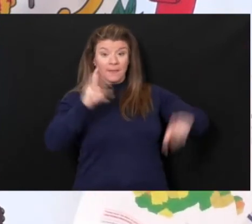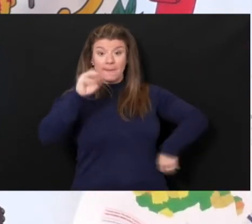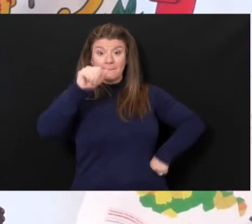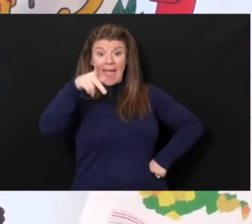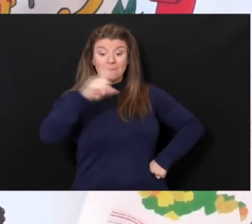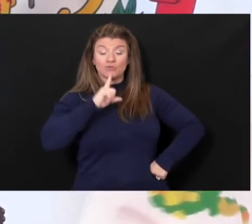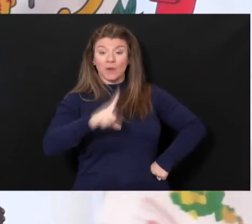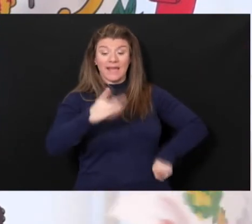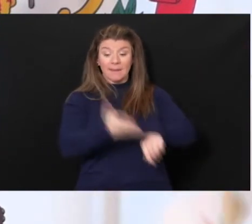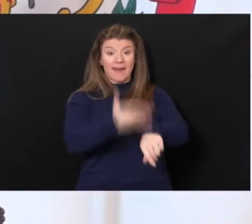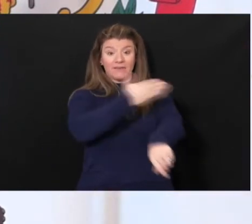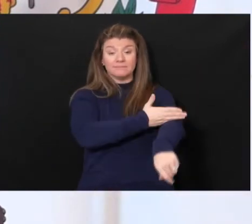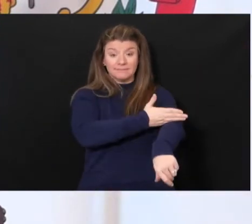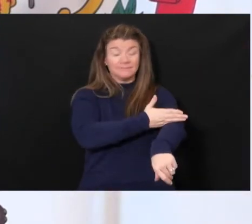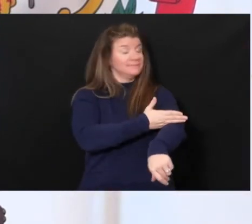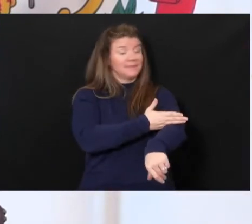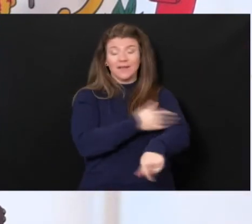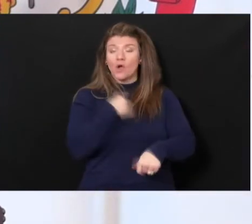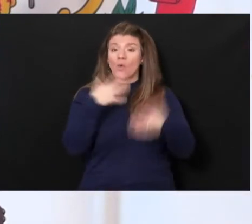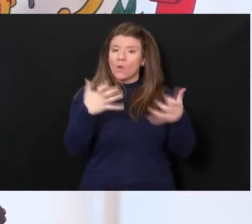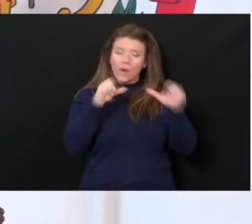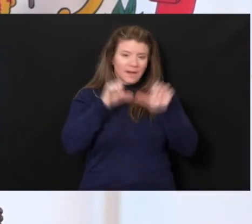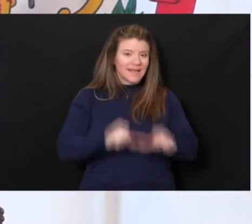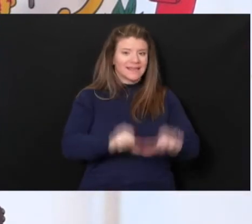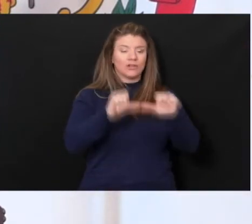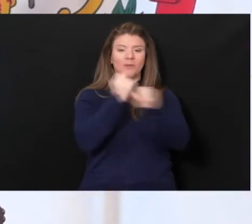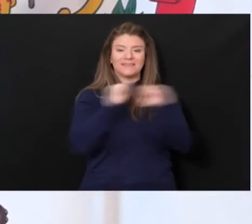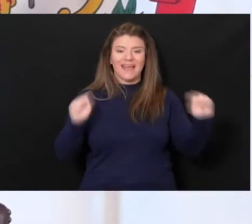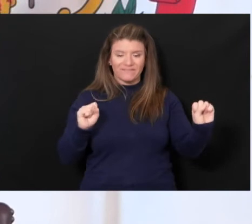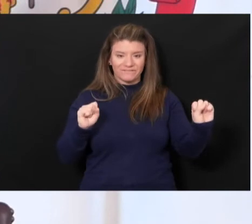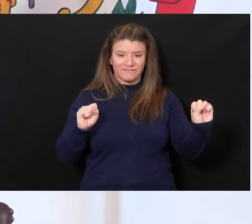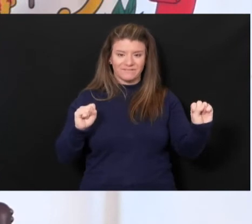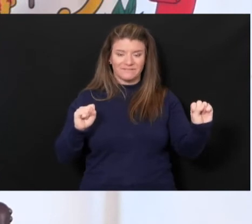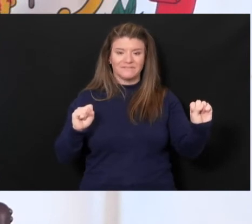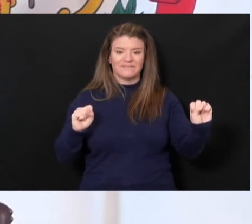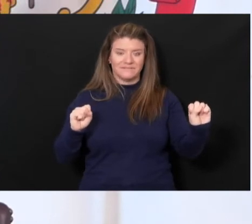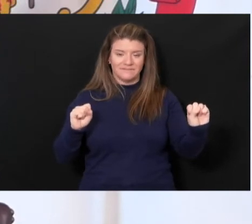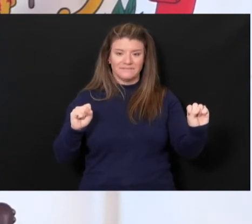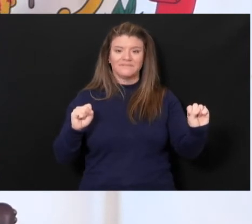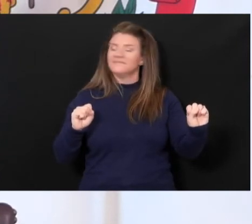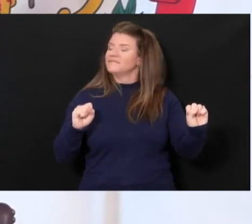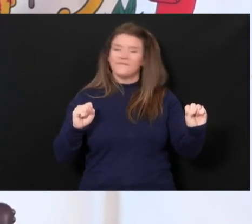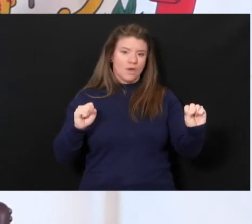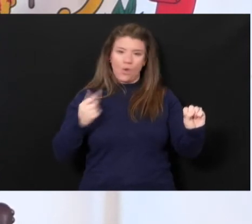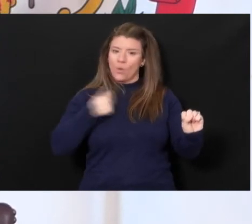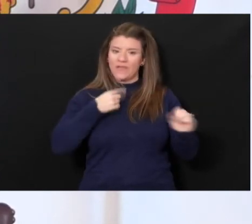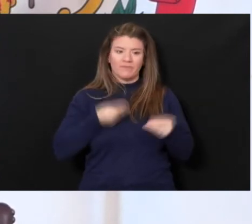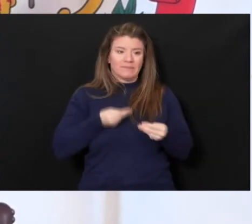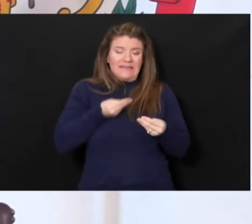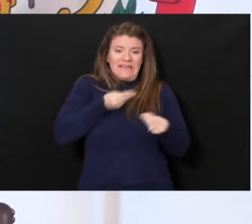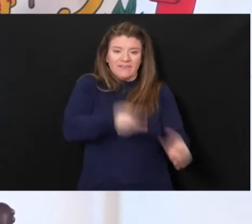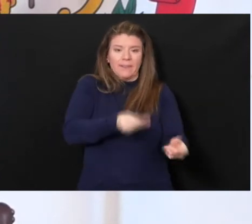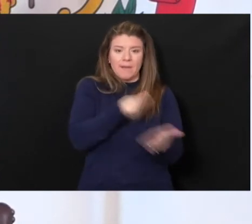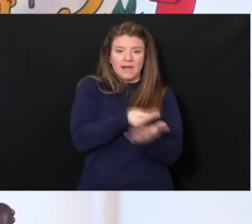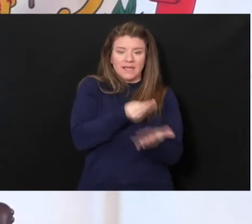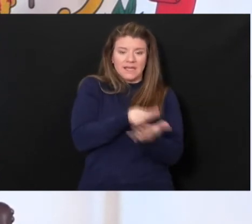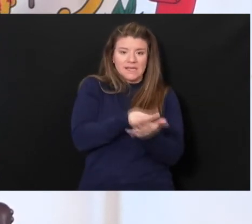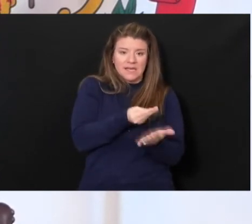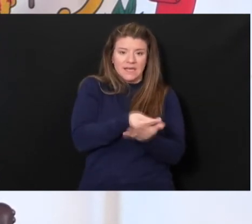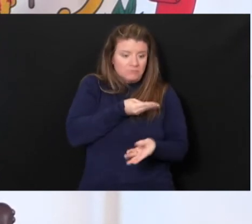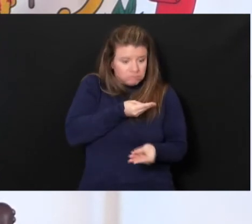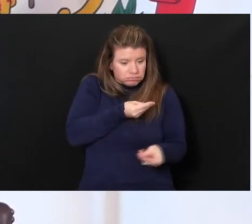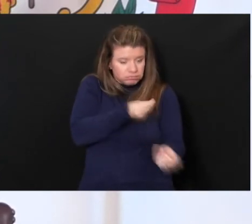better, and we want to absolutely continue to be safe in every way. We've poured money